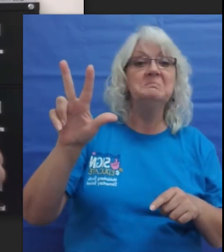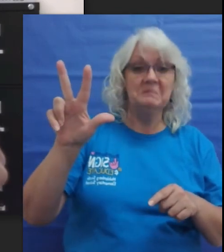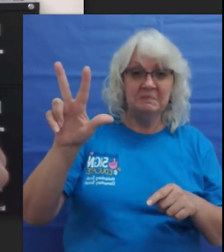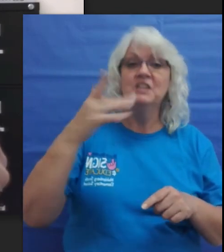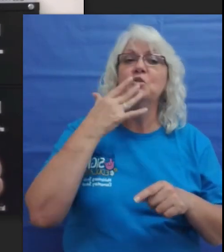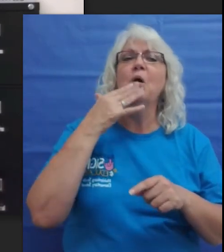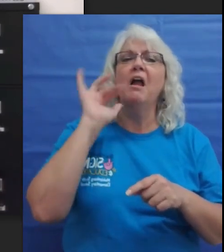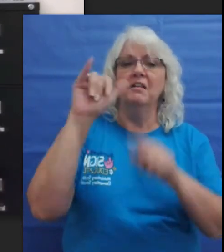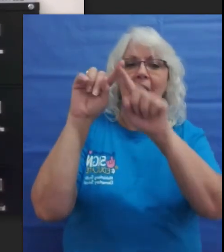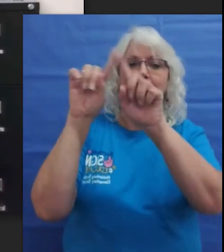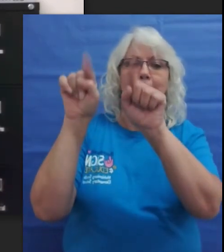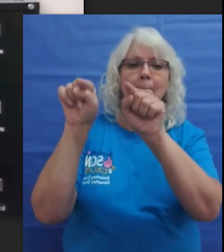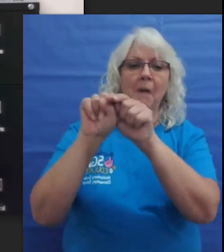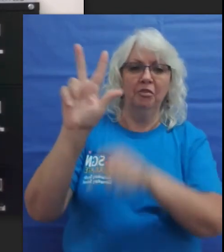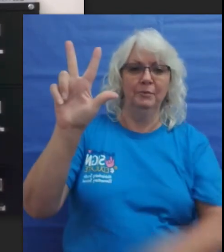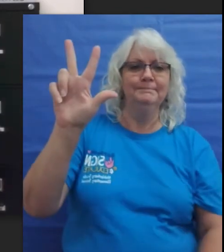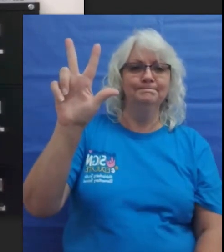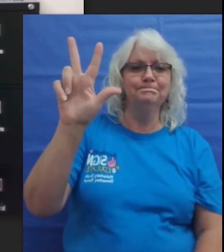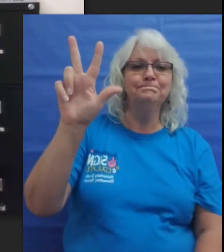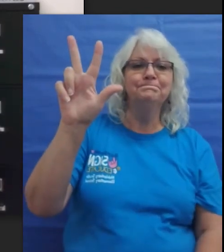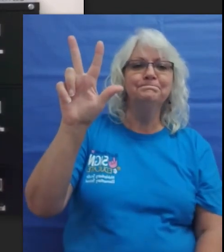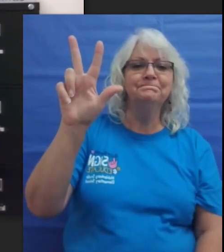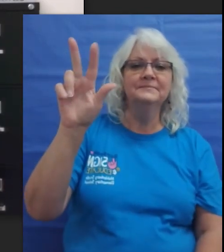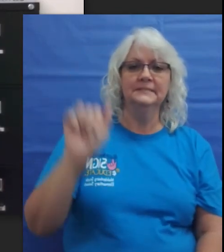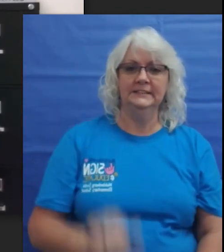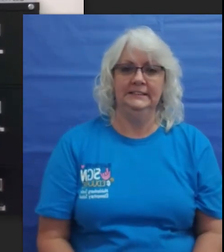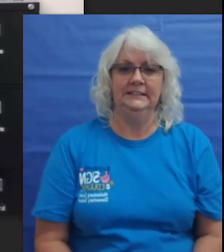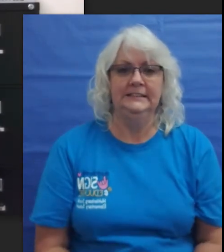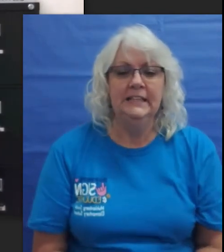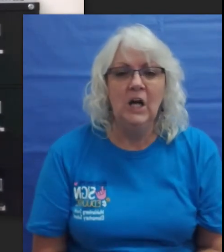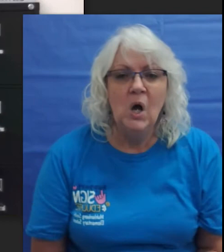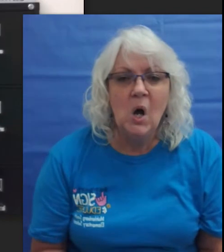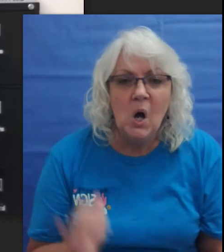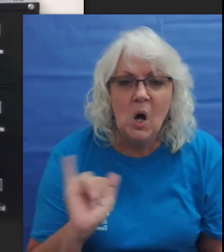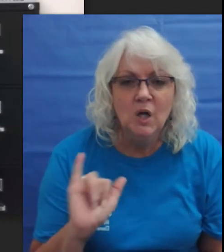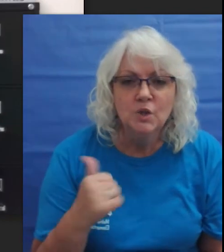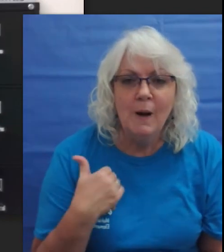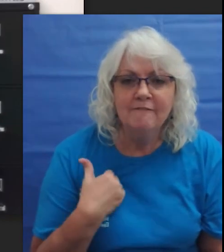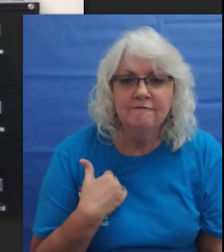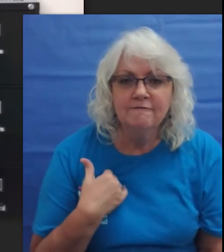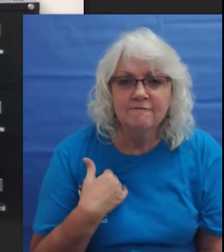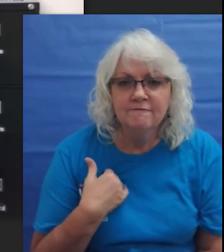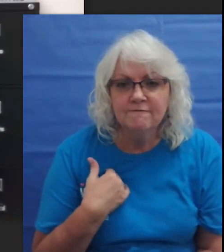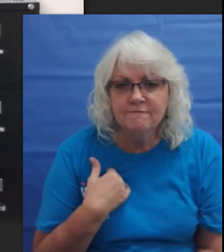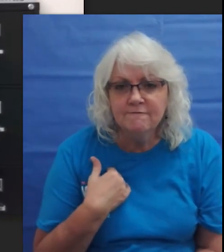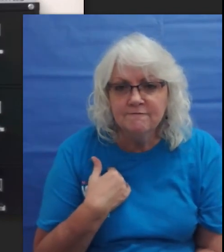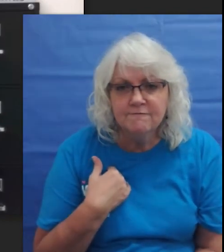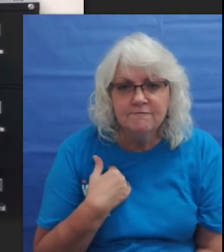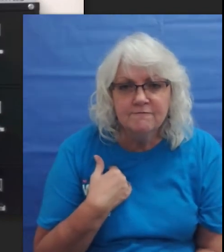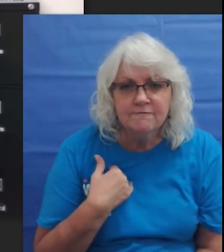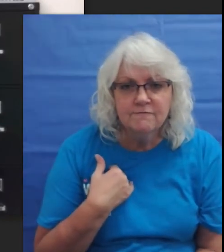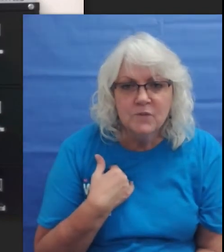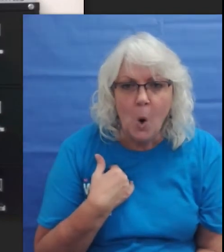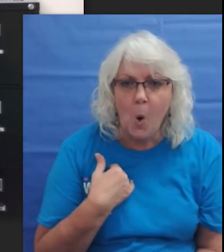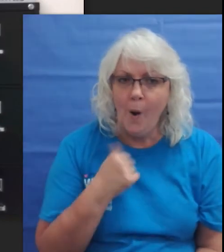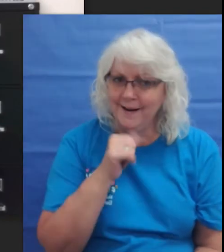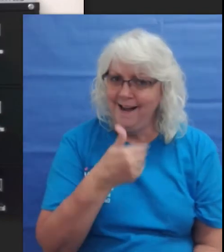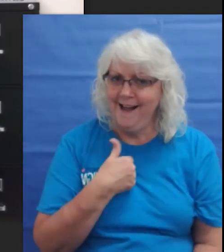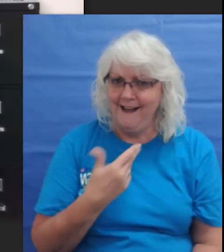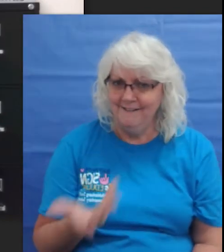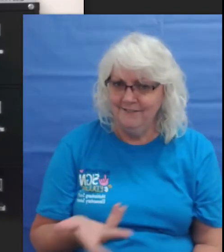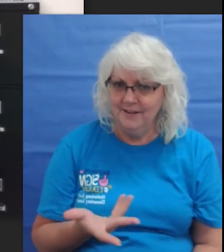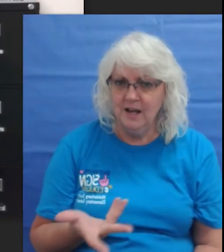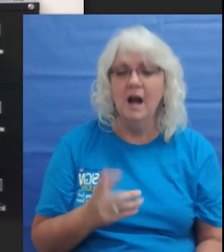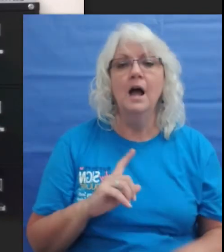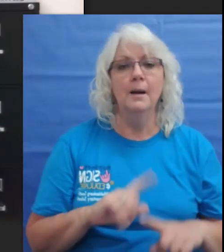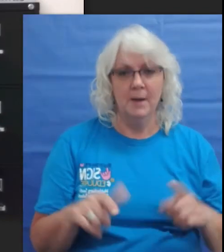that. Also, we have I'm not seeing it in here, but we have a number poem